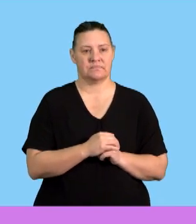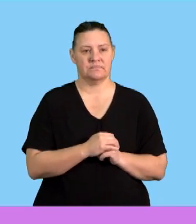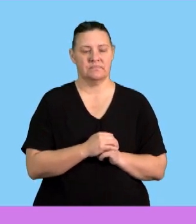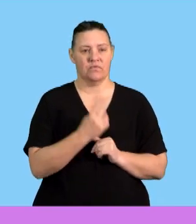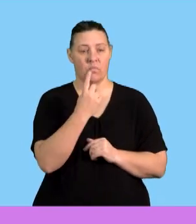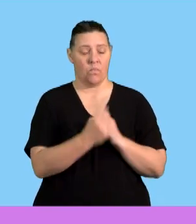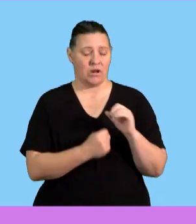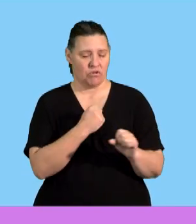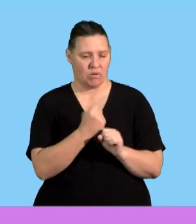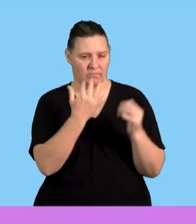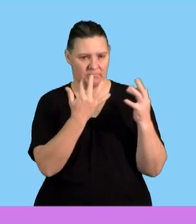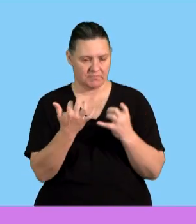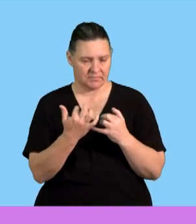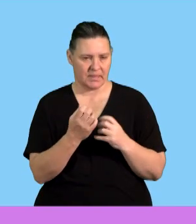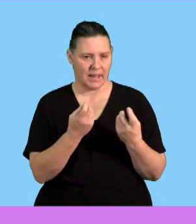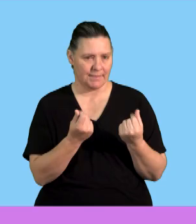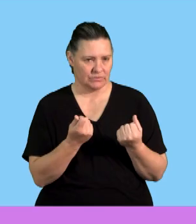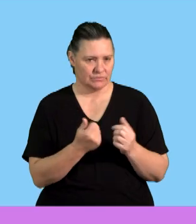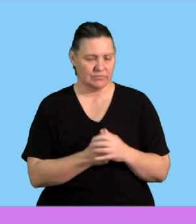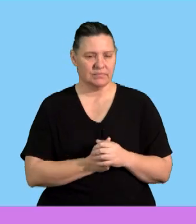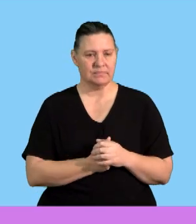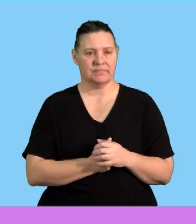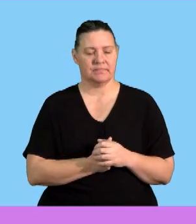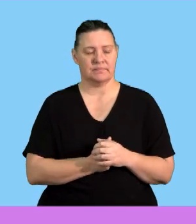for 1 year.